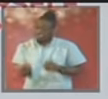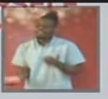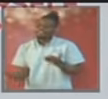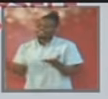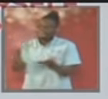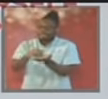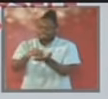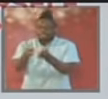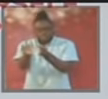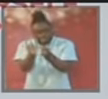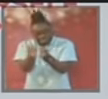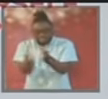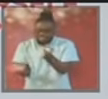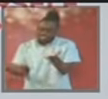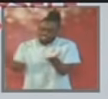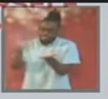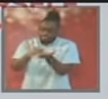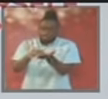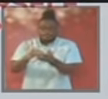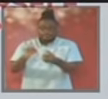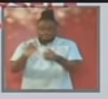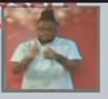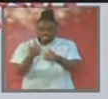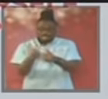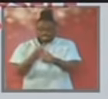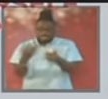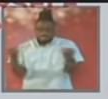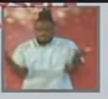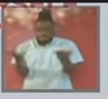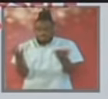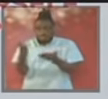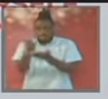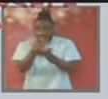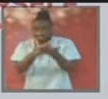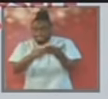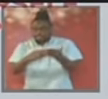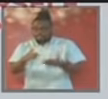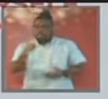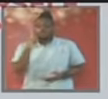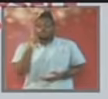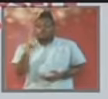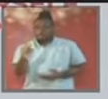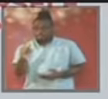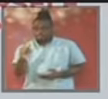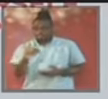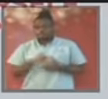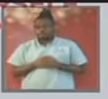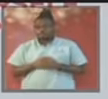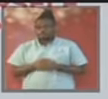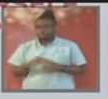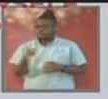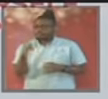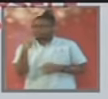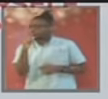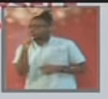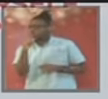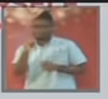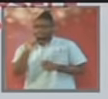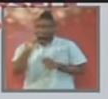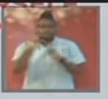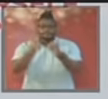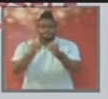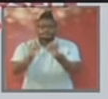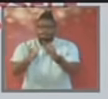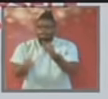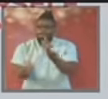be initially rolled out in part 1 of phase 1 to the most